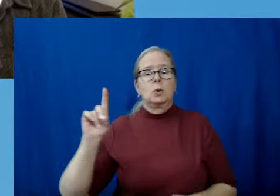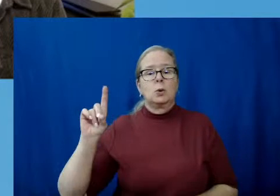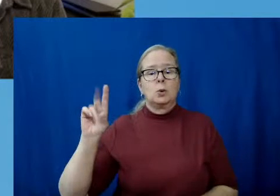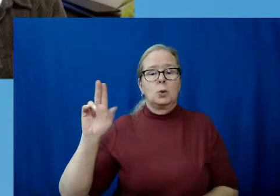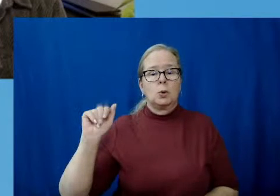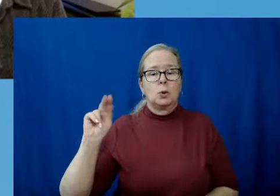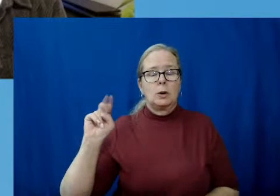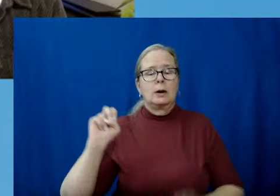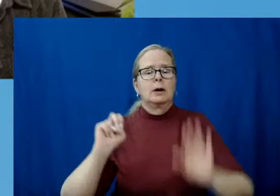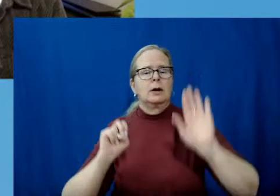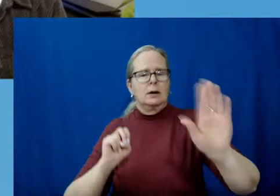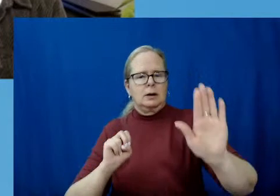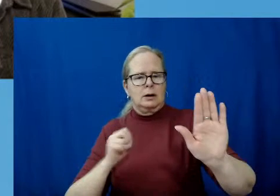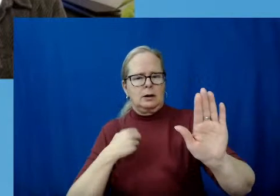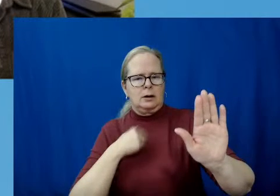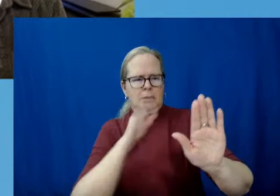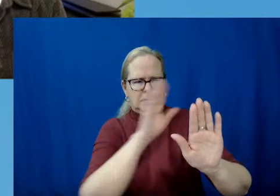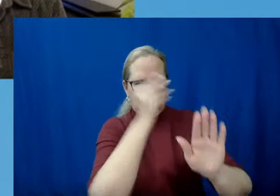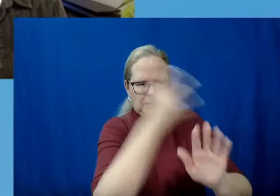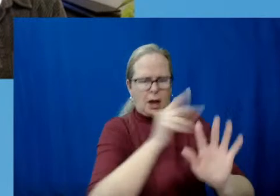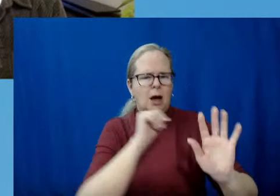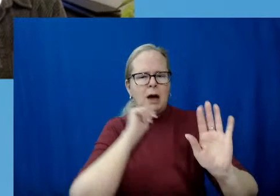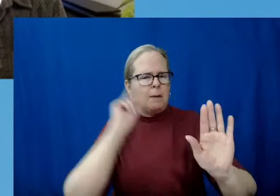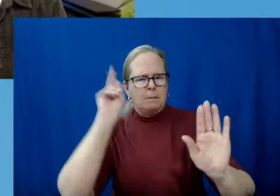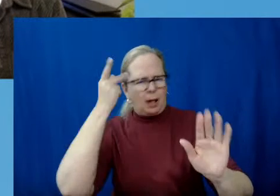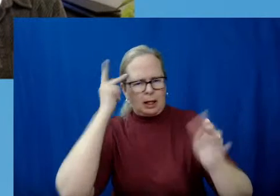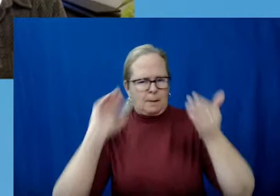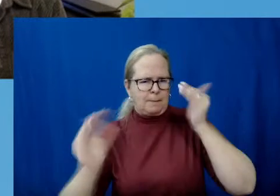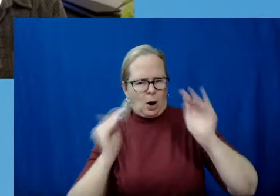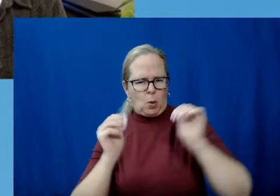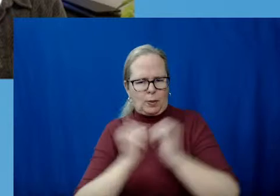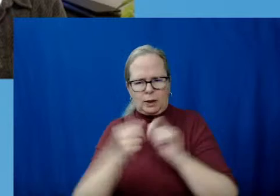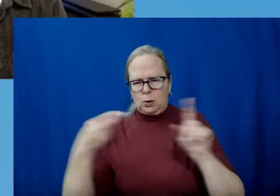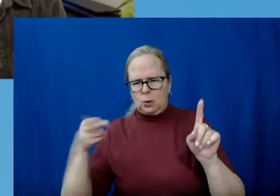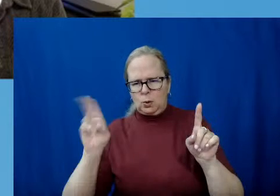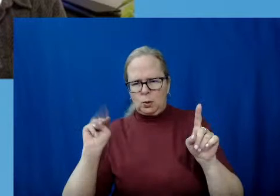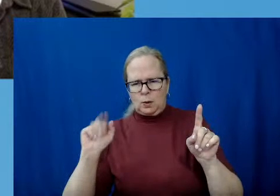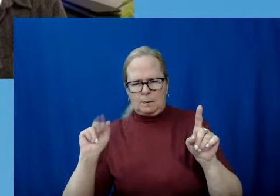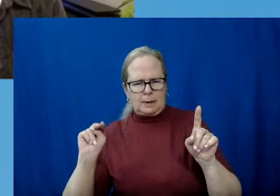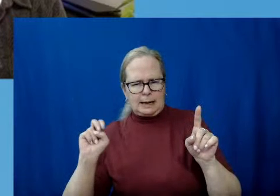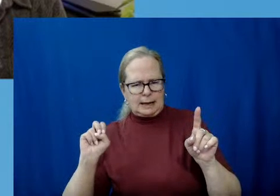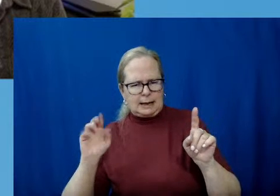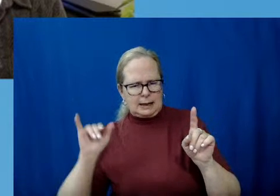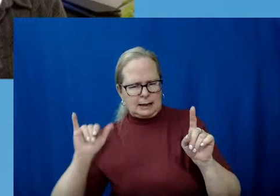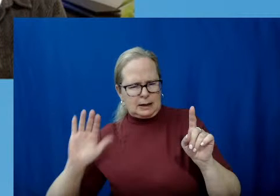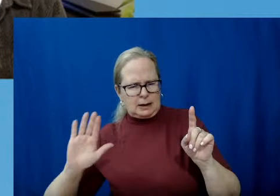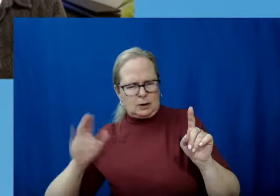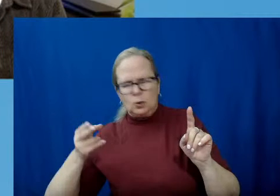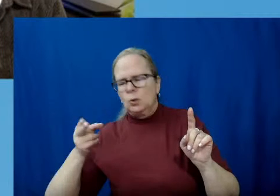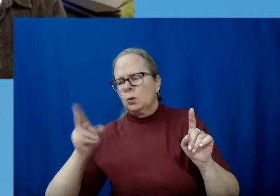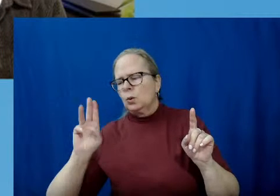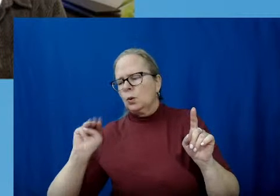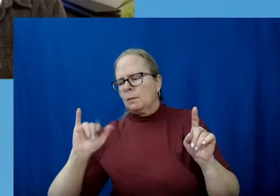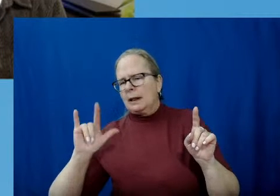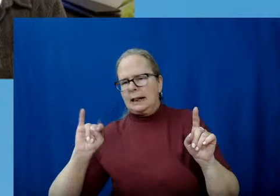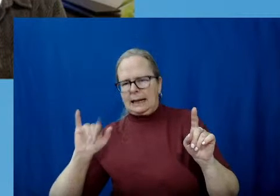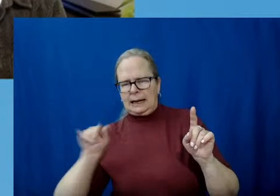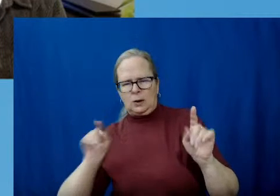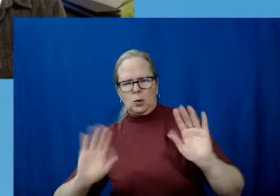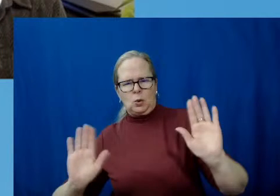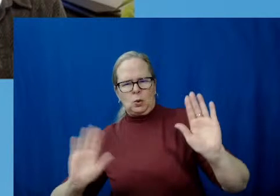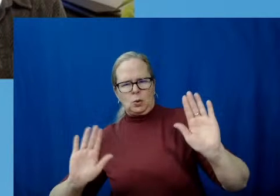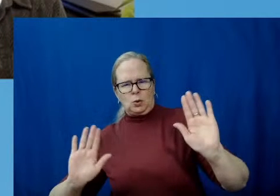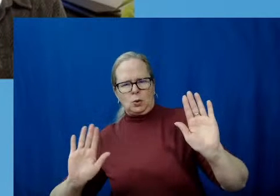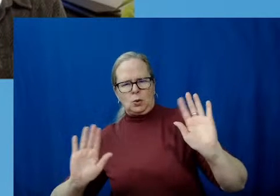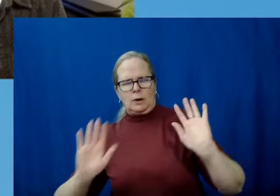the issue of whether K-12 kids should go back to school, that's an incredibly divisive issue, depending on